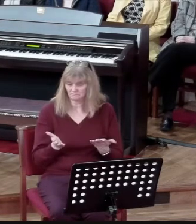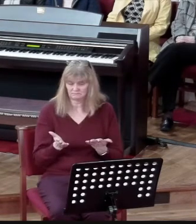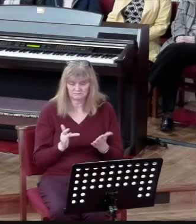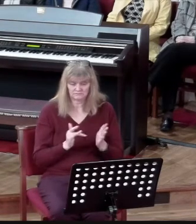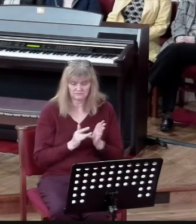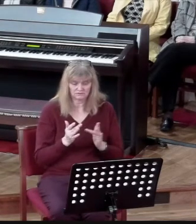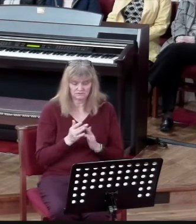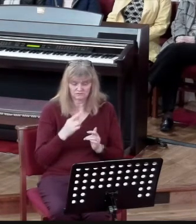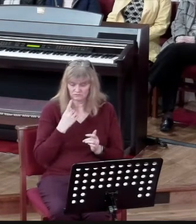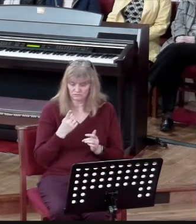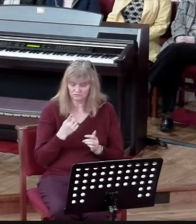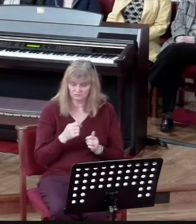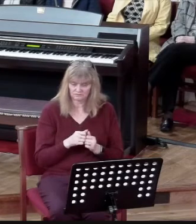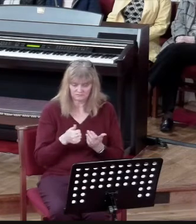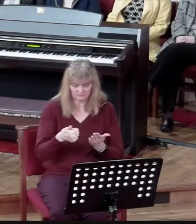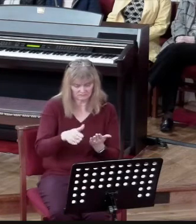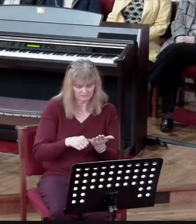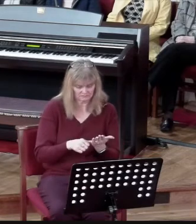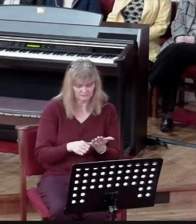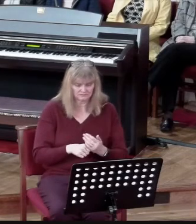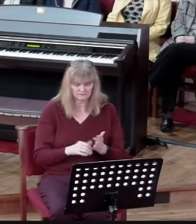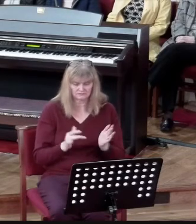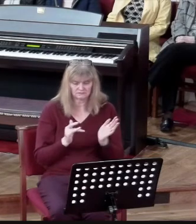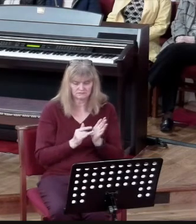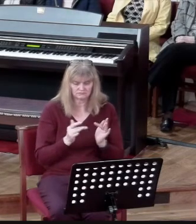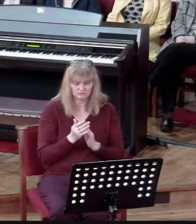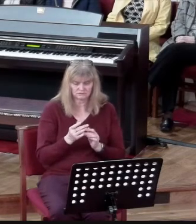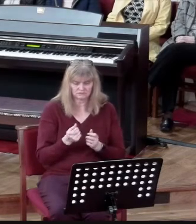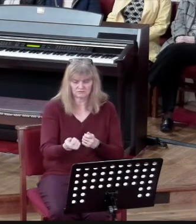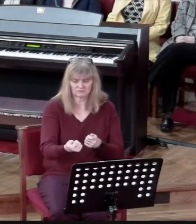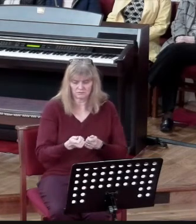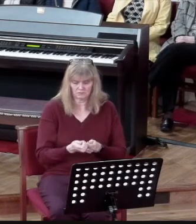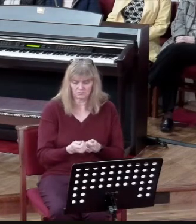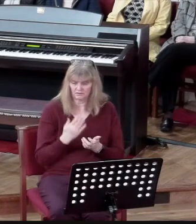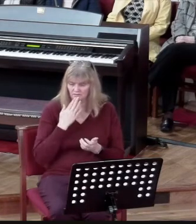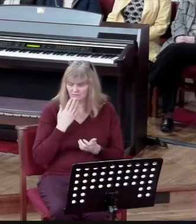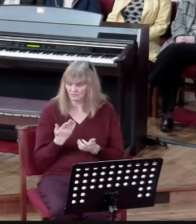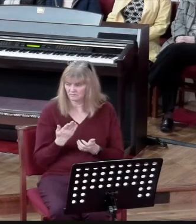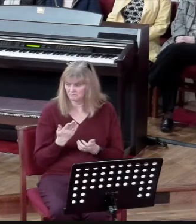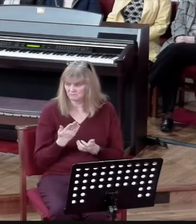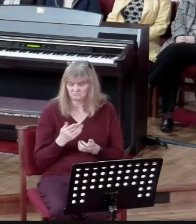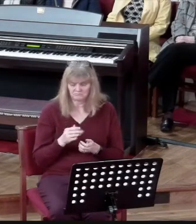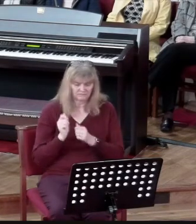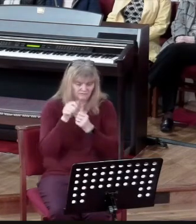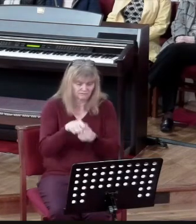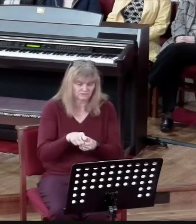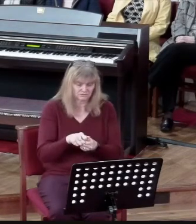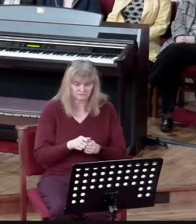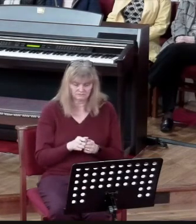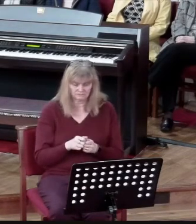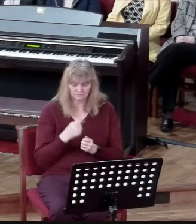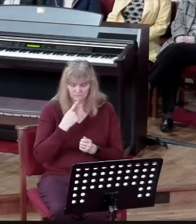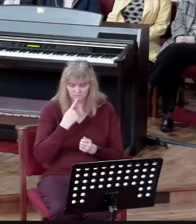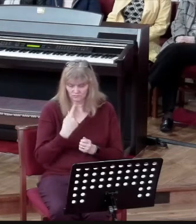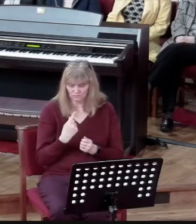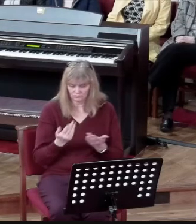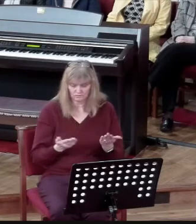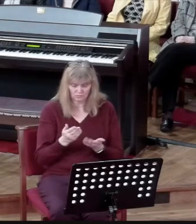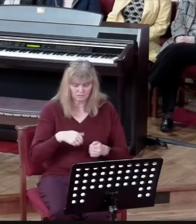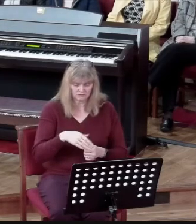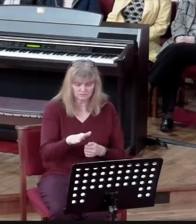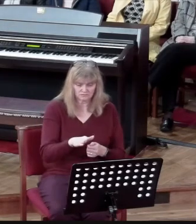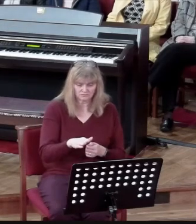lesson. Something that Jesus used to bring home to them what their real work was.